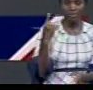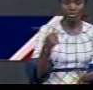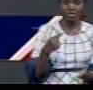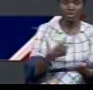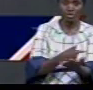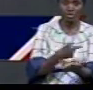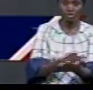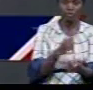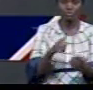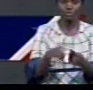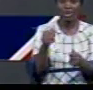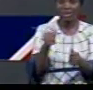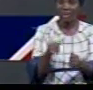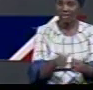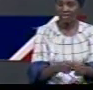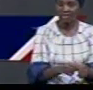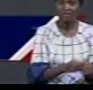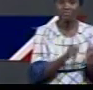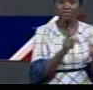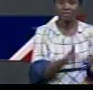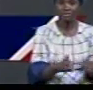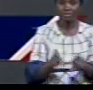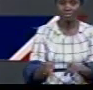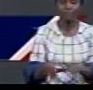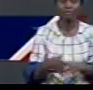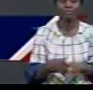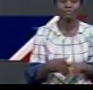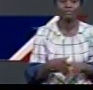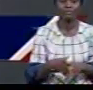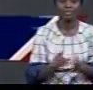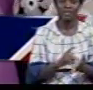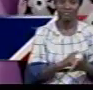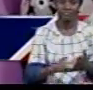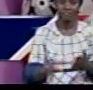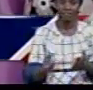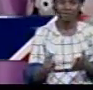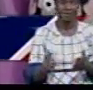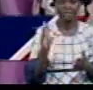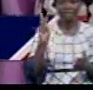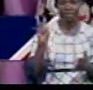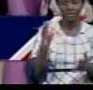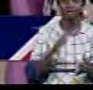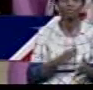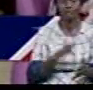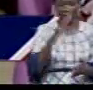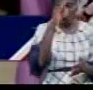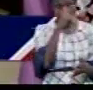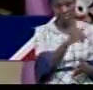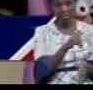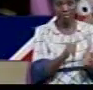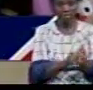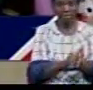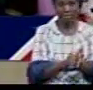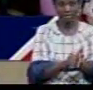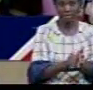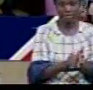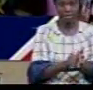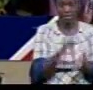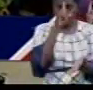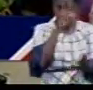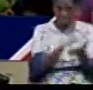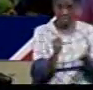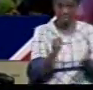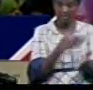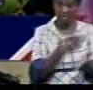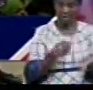gospel to every creature. Verse 16, he that believeth and is baptized shall